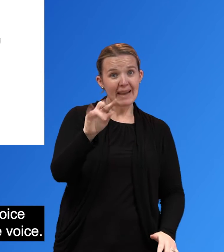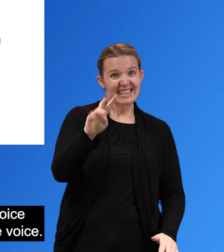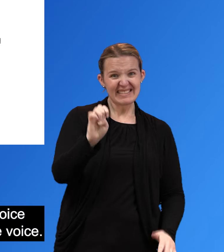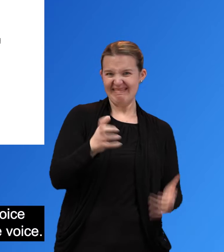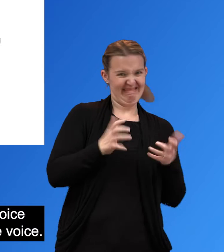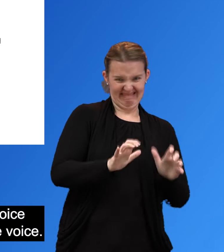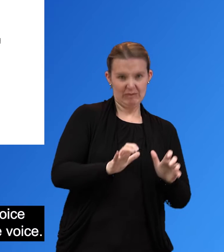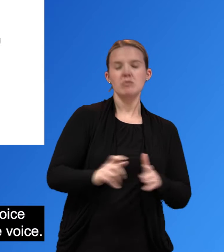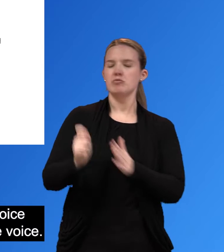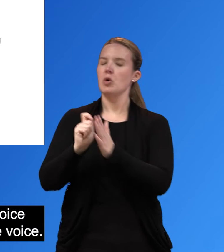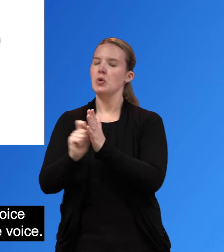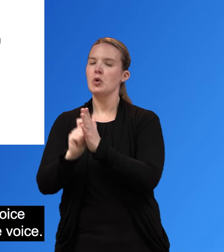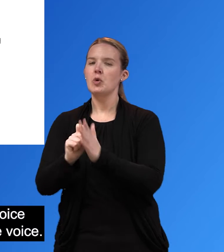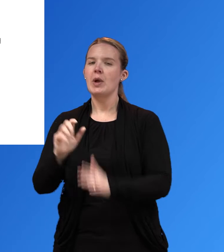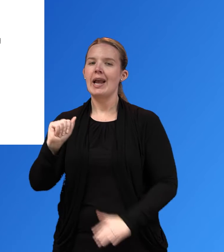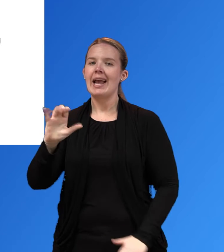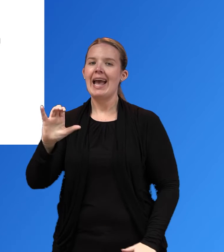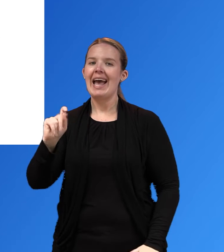than the passive voice.